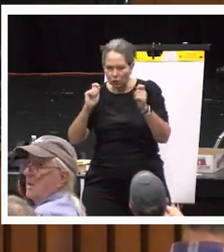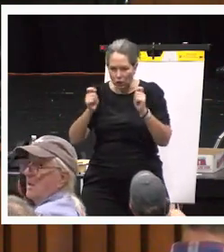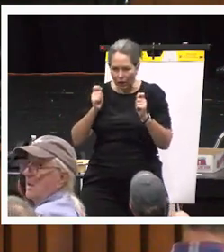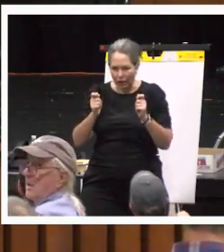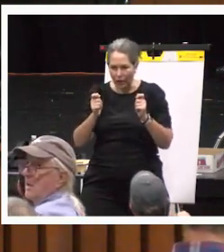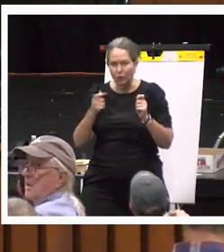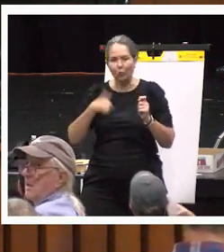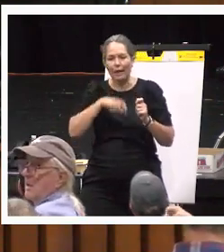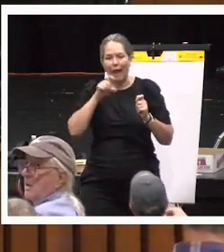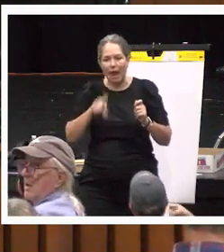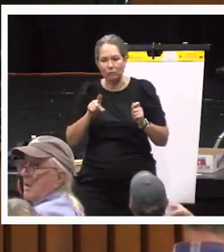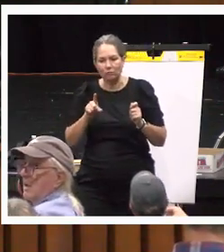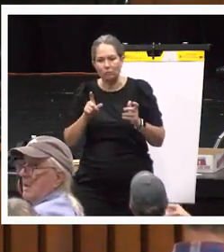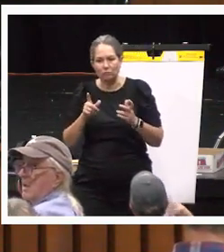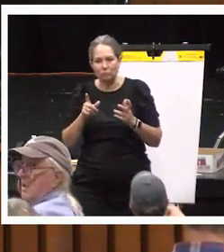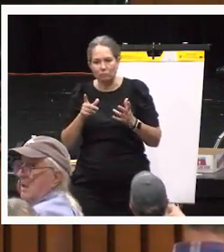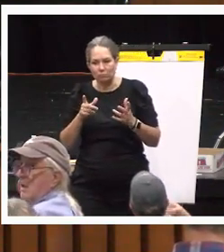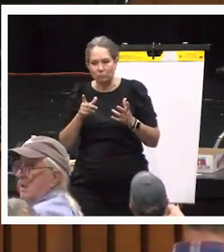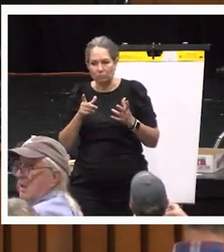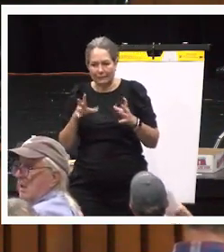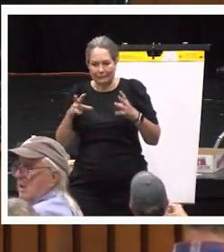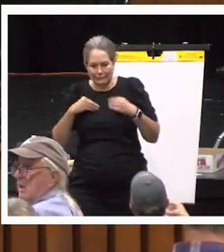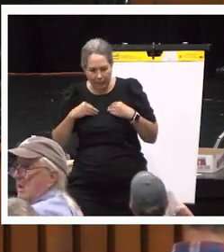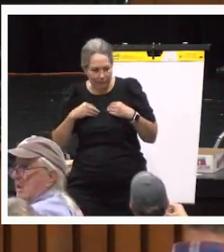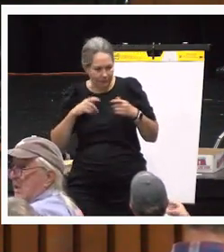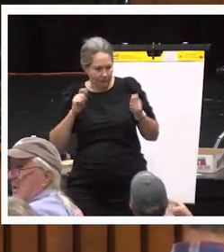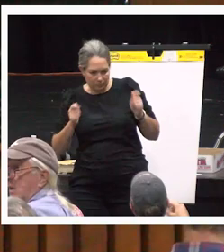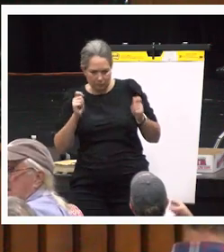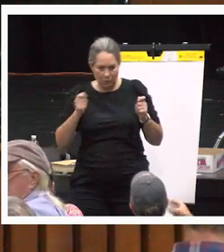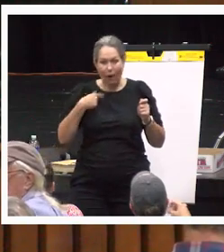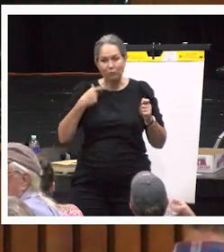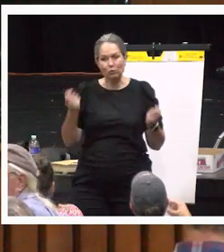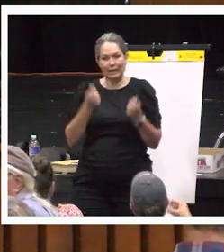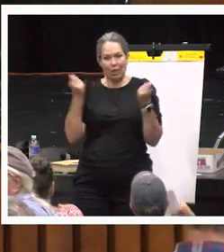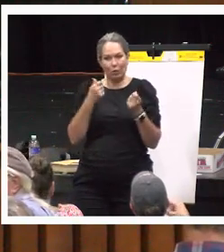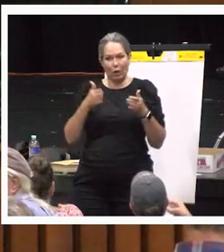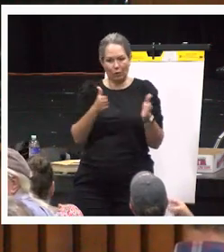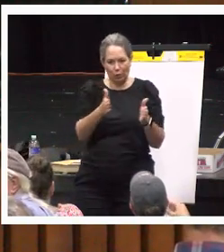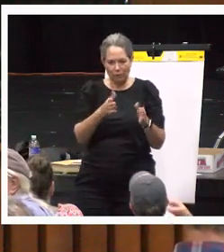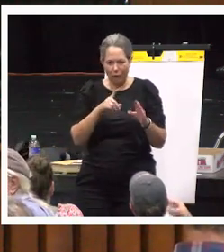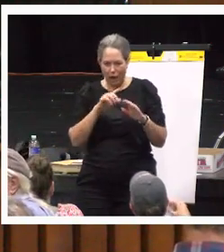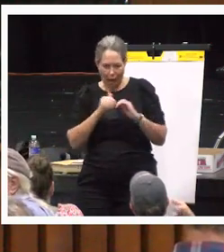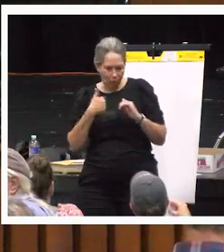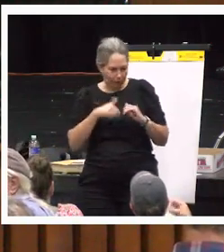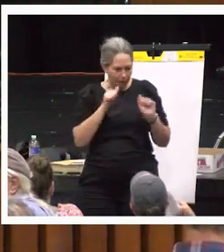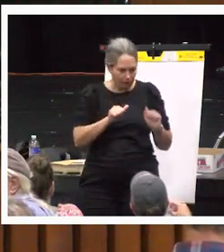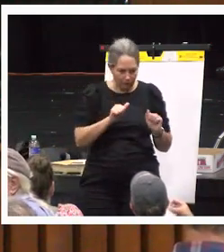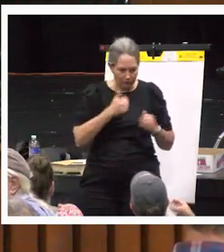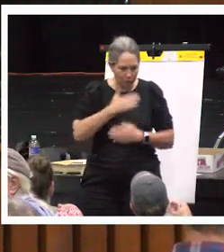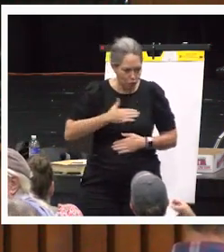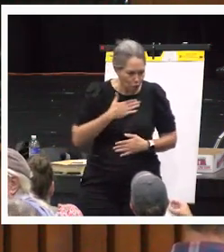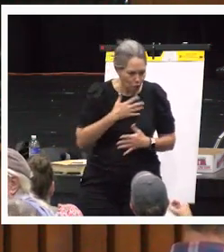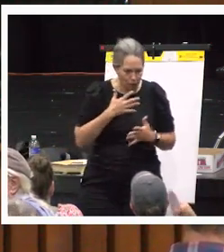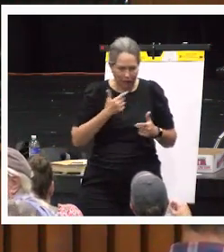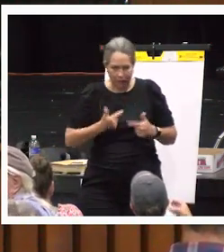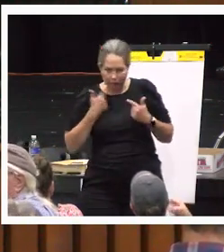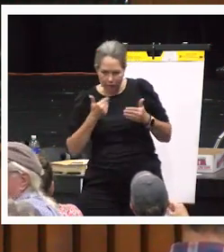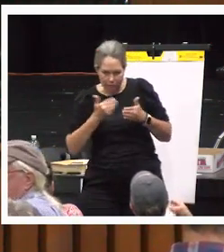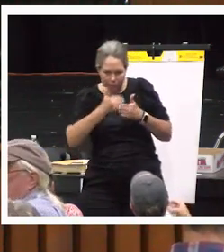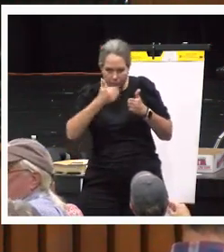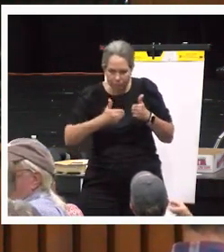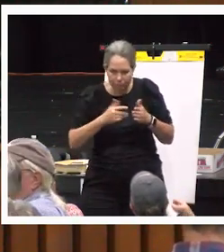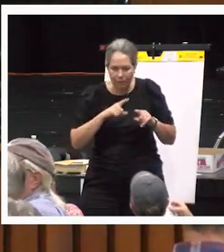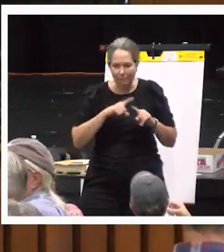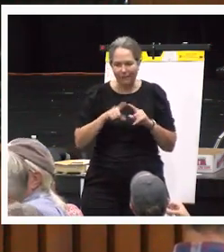and embracing it, and celebrating the river and finding ways to get closer to it, but reducing